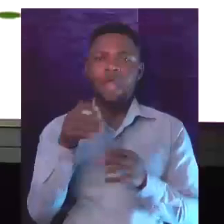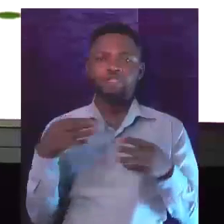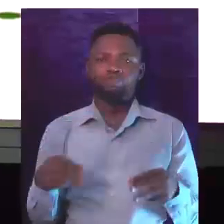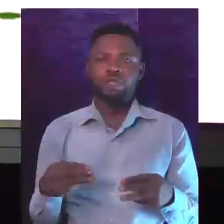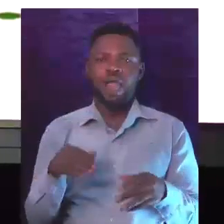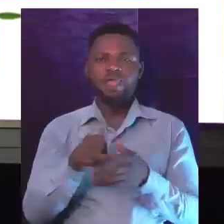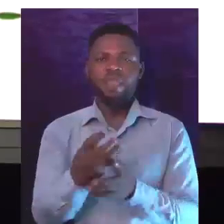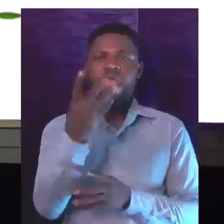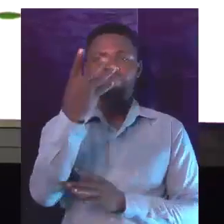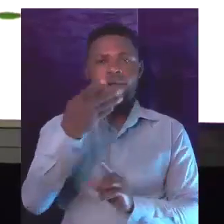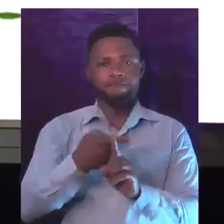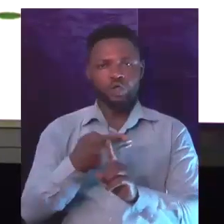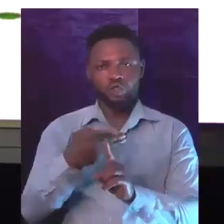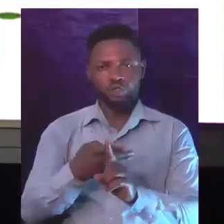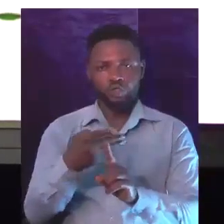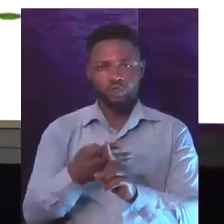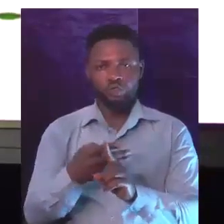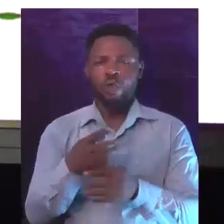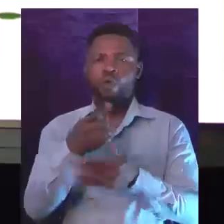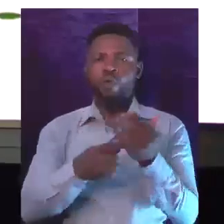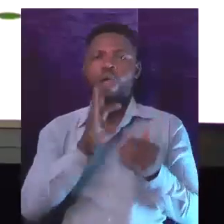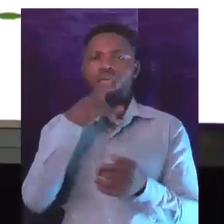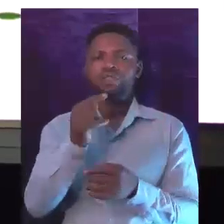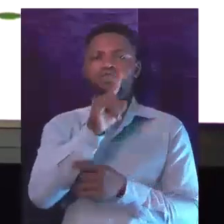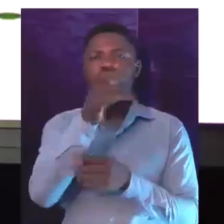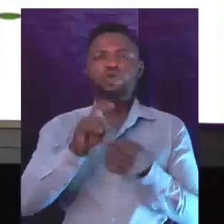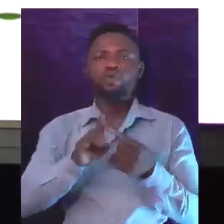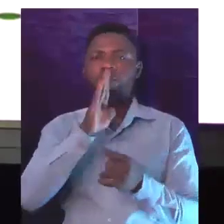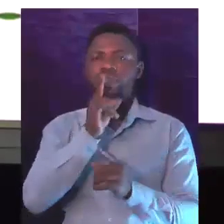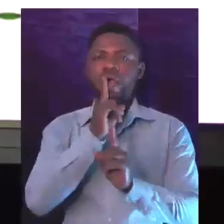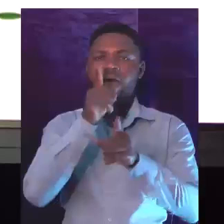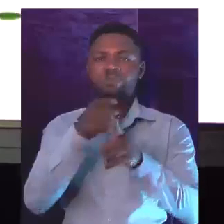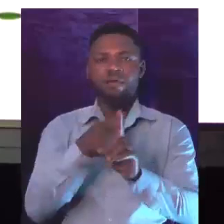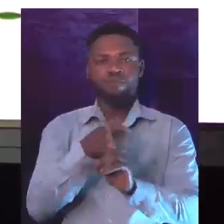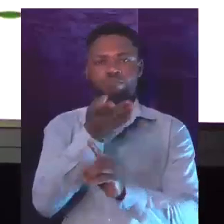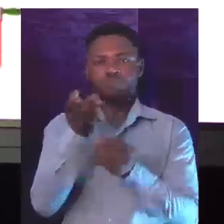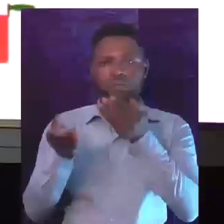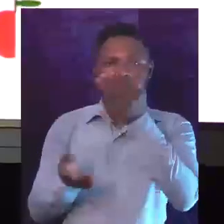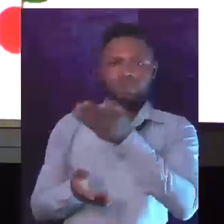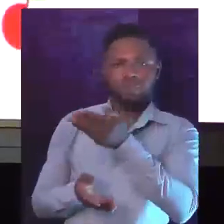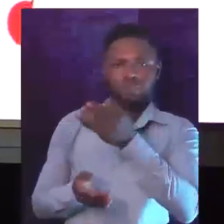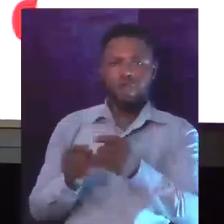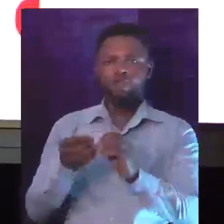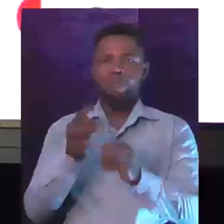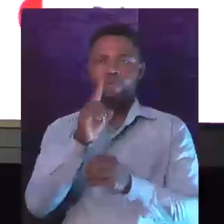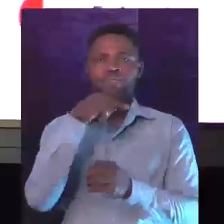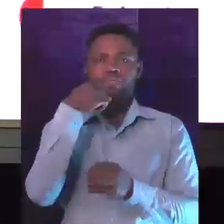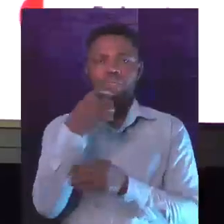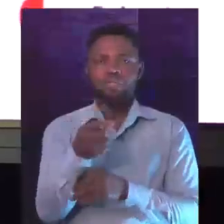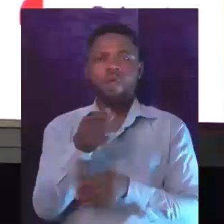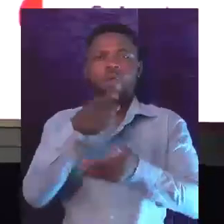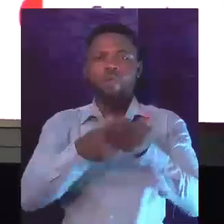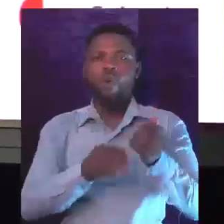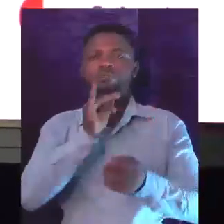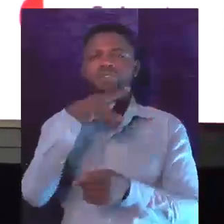in 4 months. Now, what are the questions to be answered from these? First question